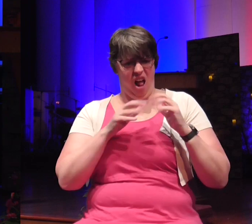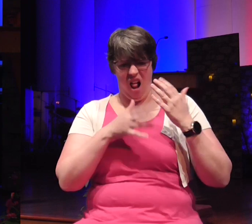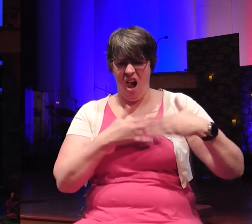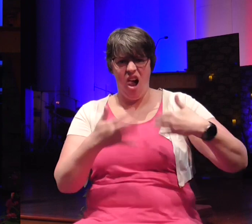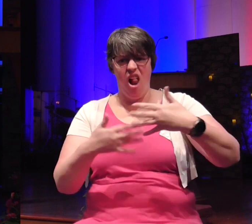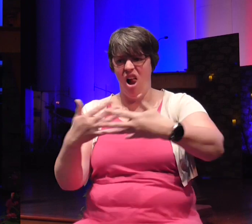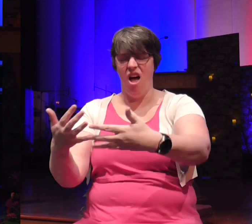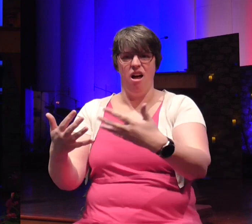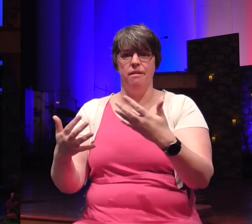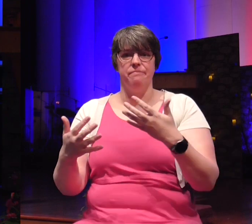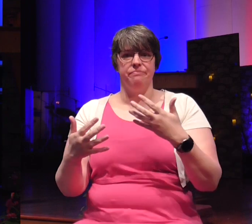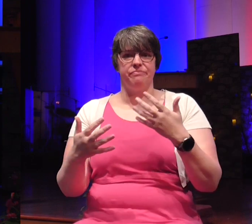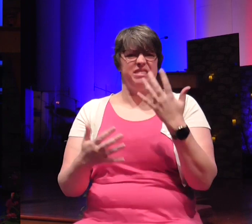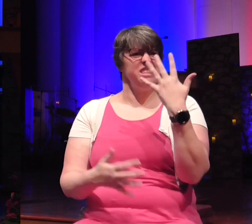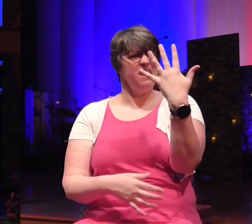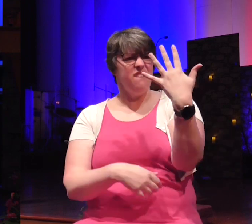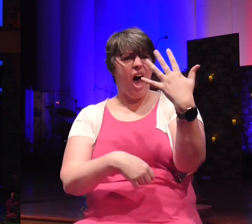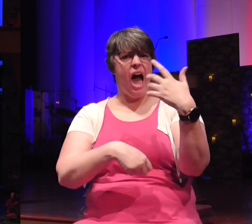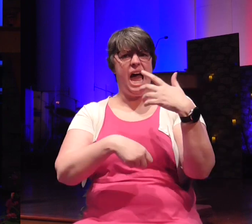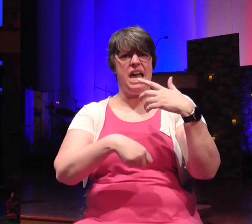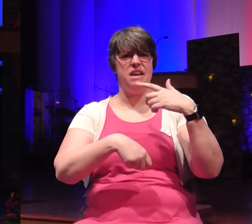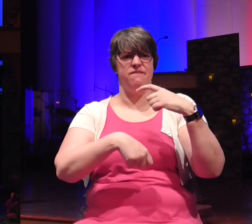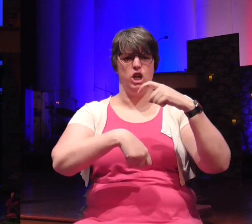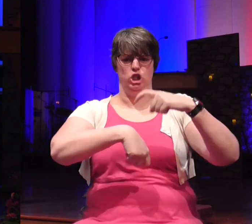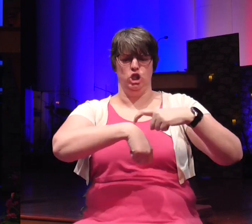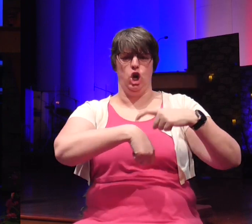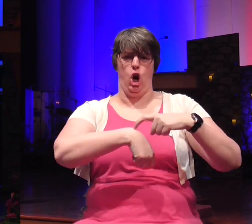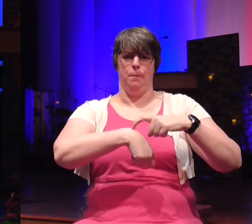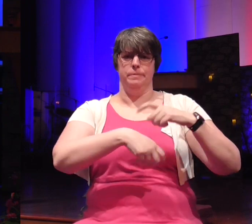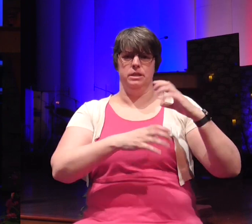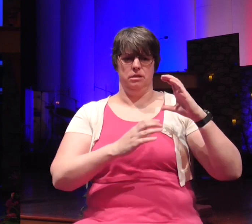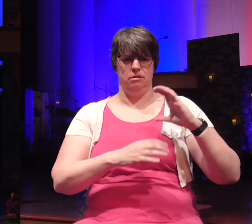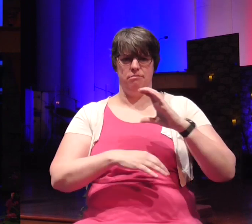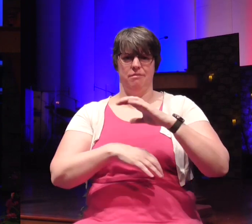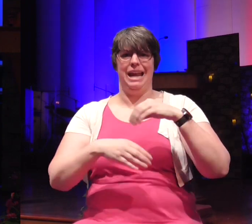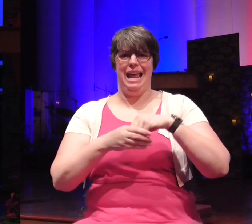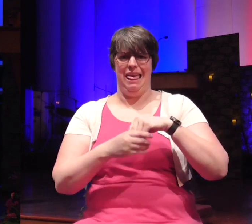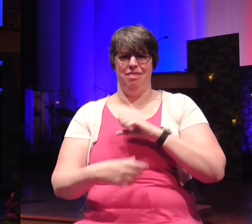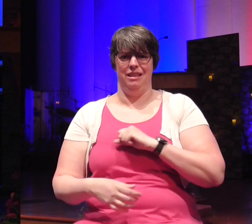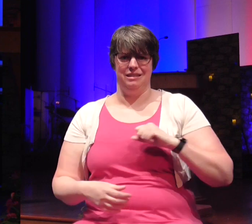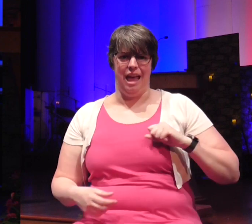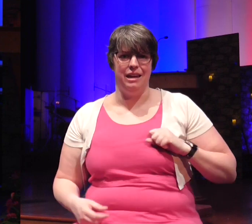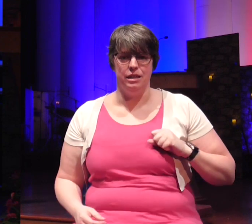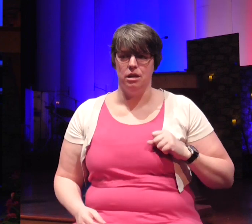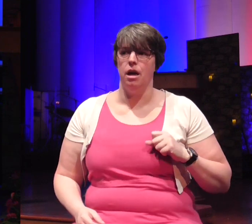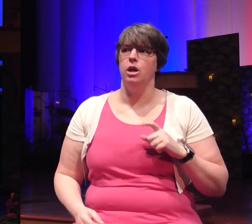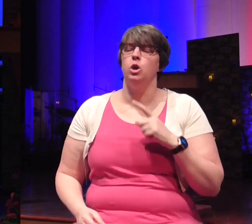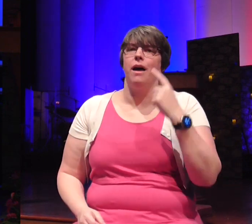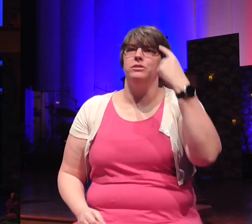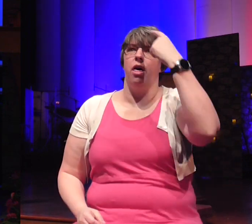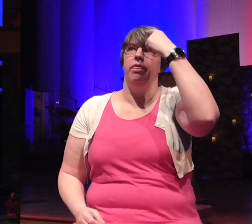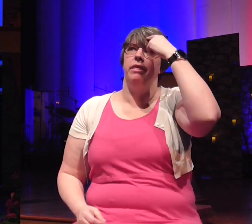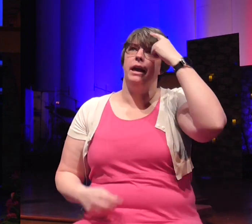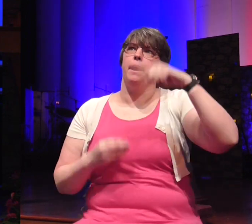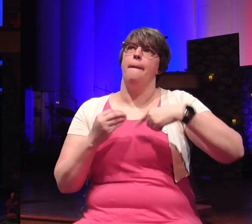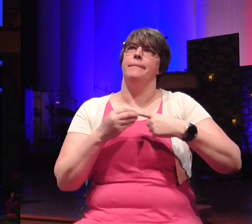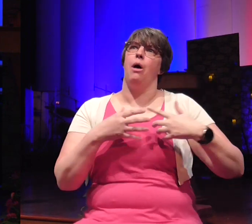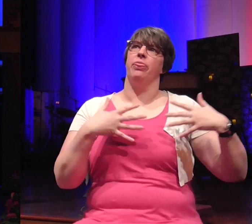Congress. You got to think about the fear, though, but the possibility.